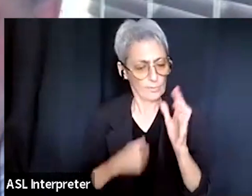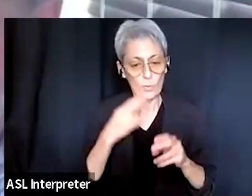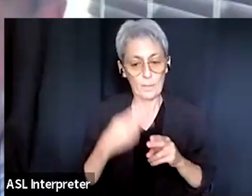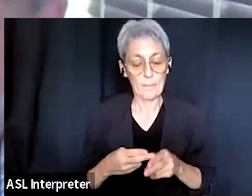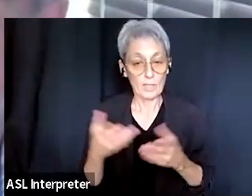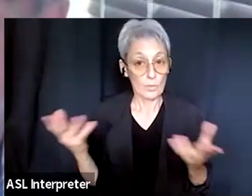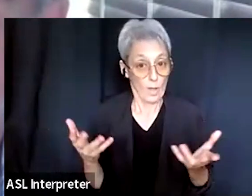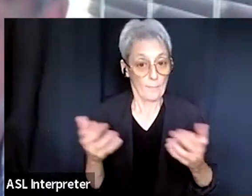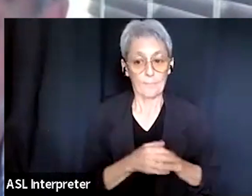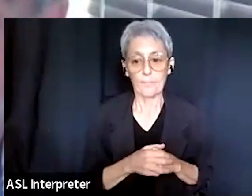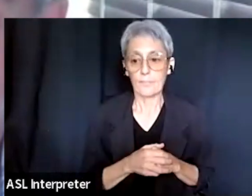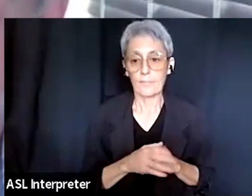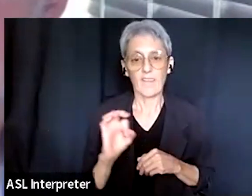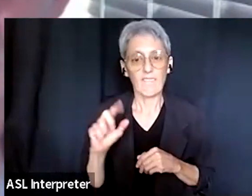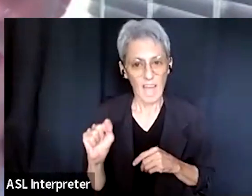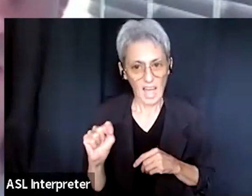that